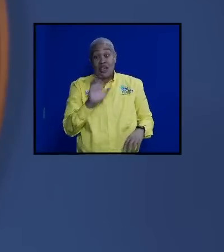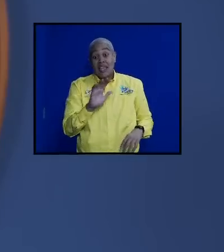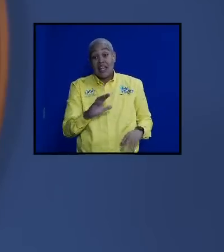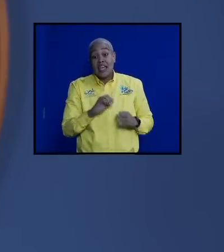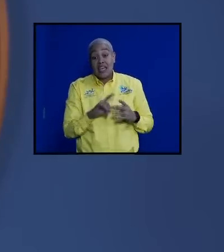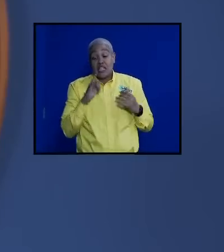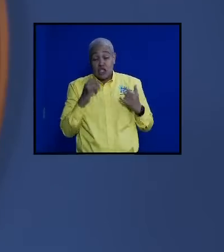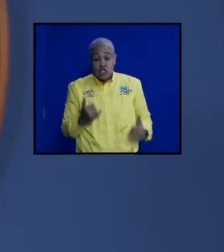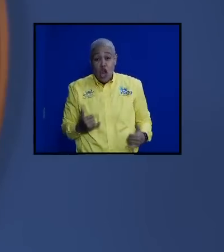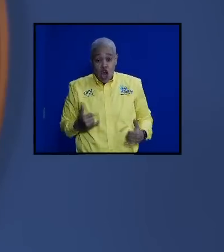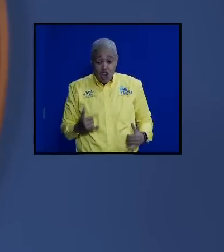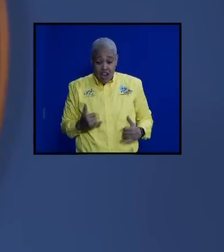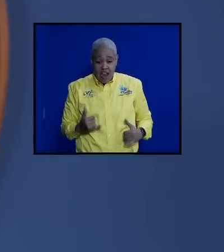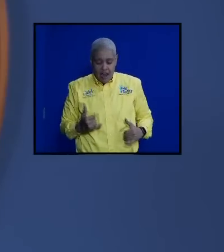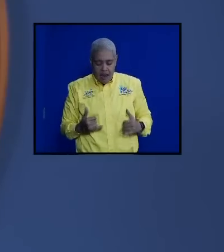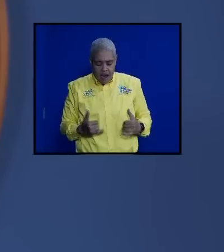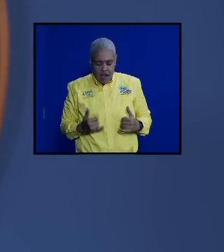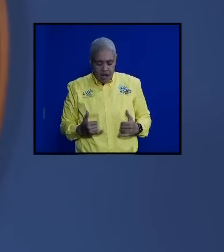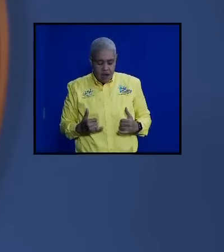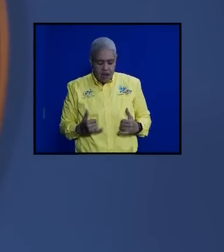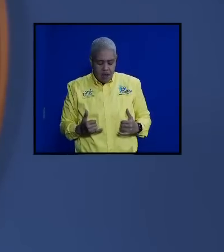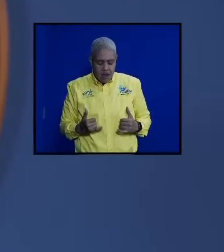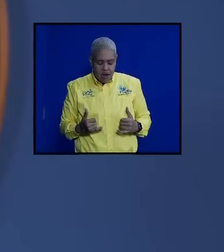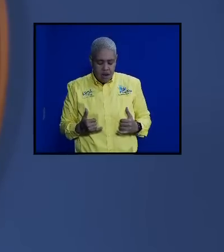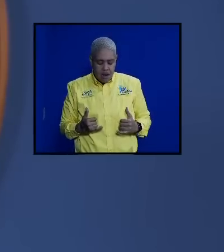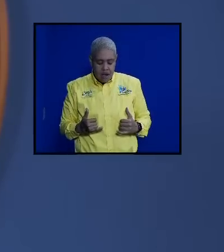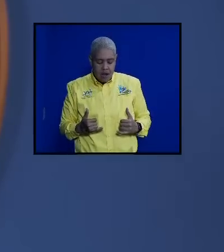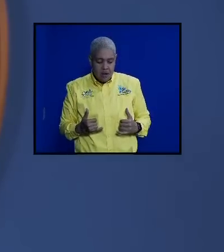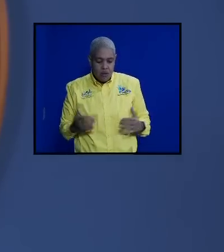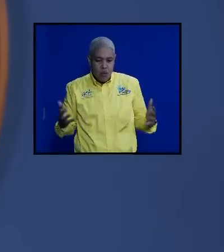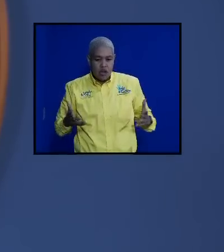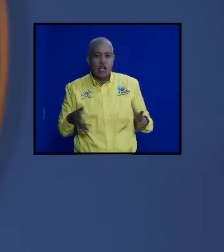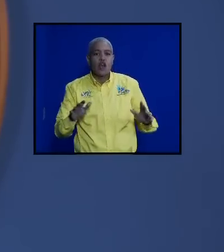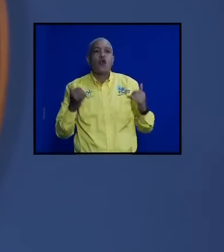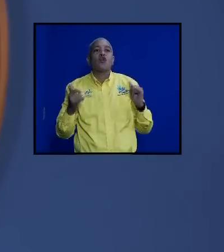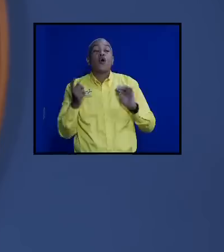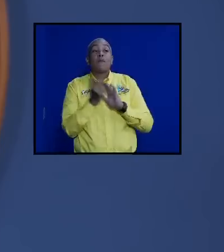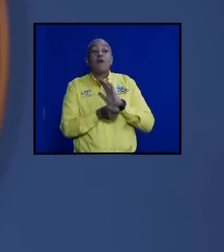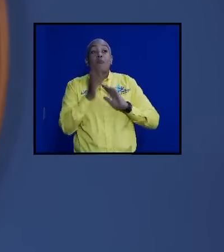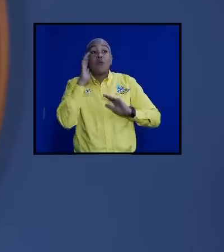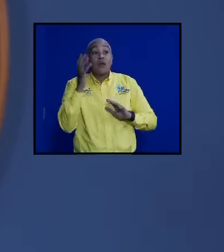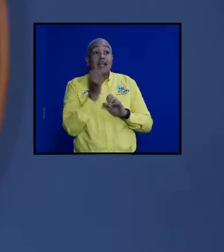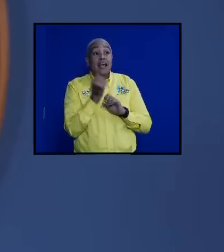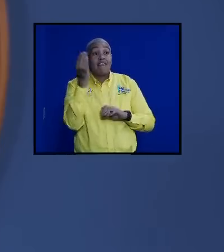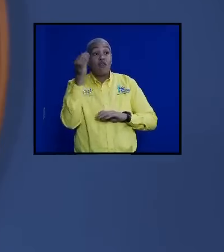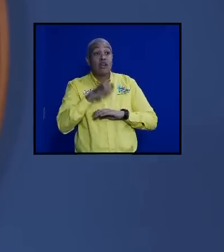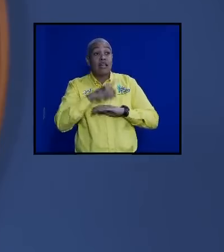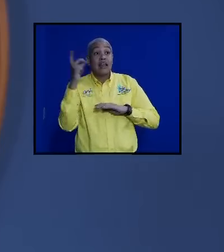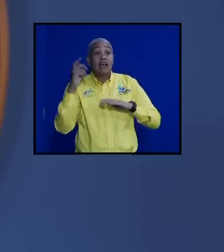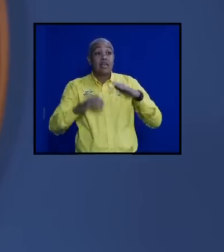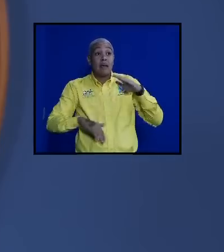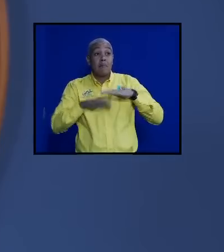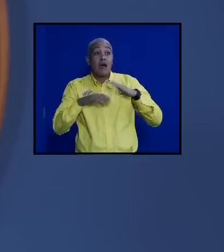its current form and in what's allowed at the moment, we'll get 14 days at max.